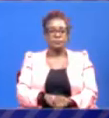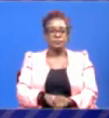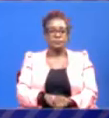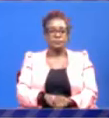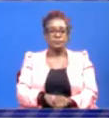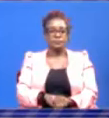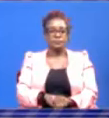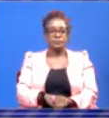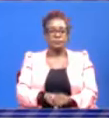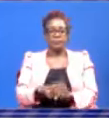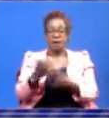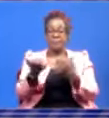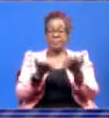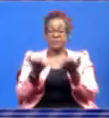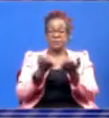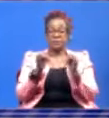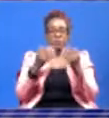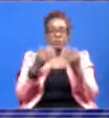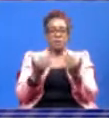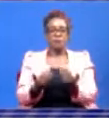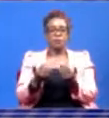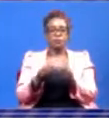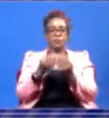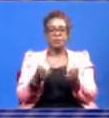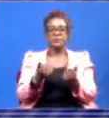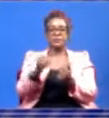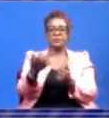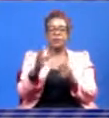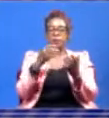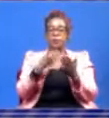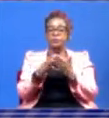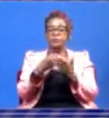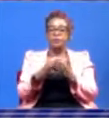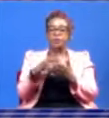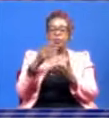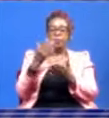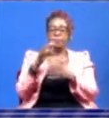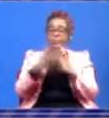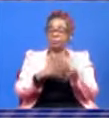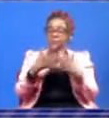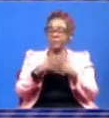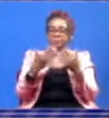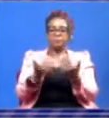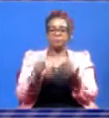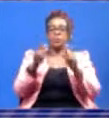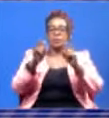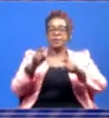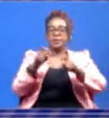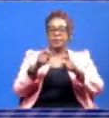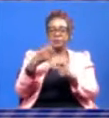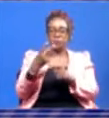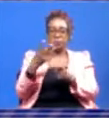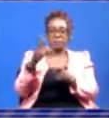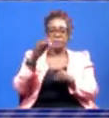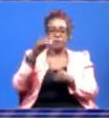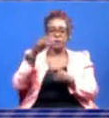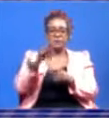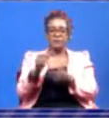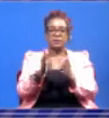Let's get down to business now. To address the cost of computer units, input devices, and promote local manufacturing, two semiconductor, microchips,